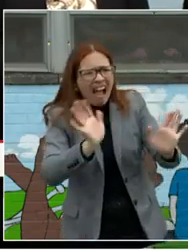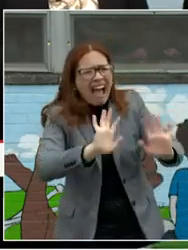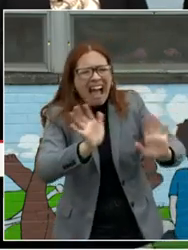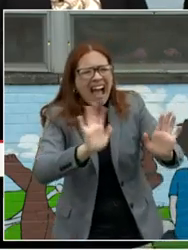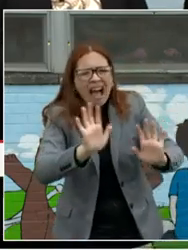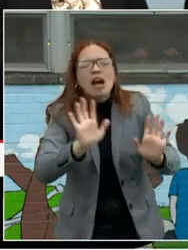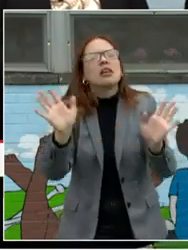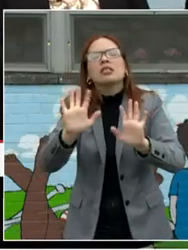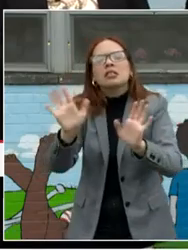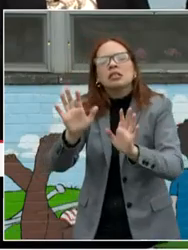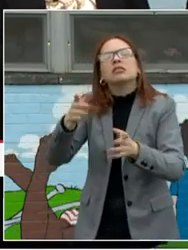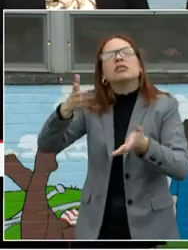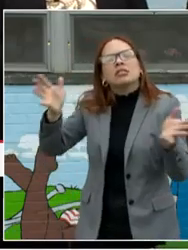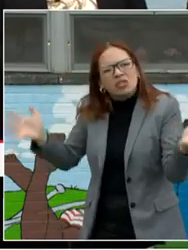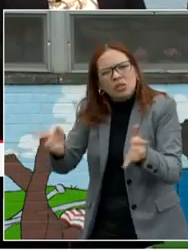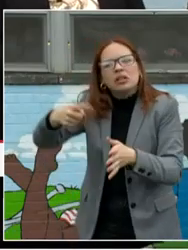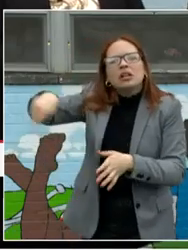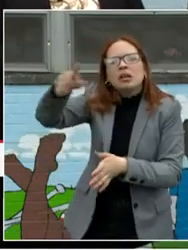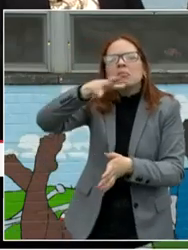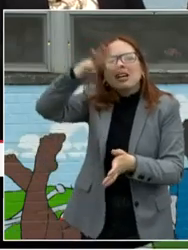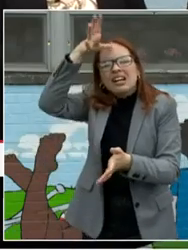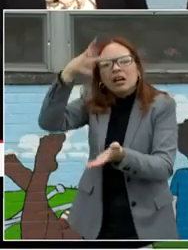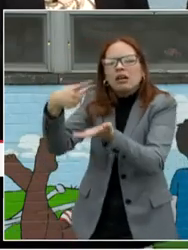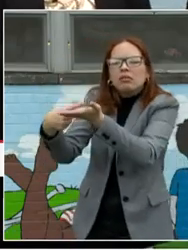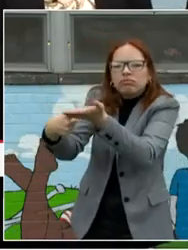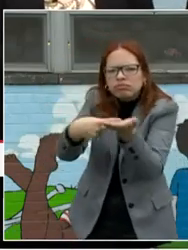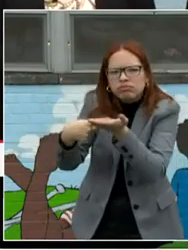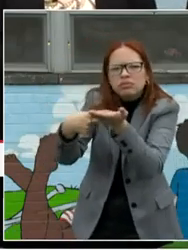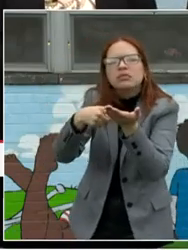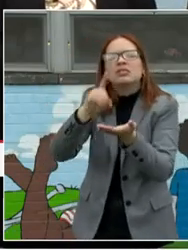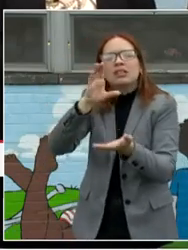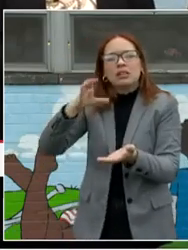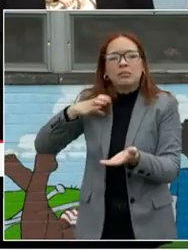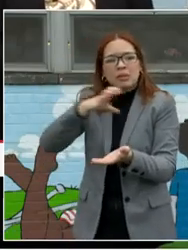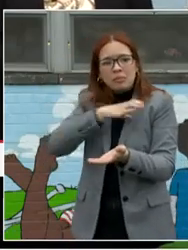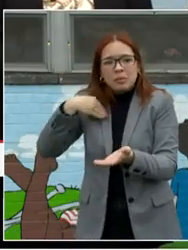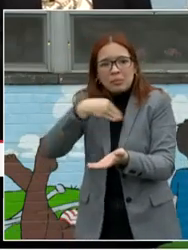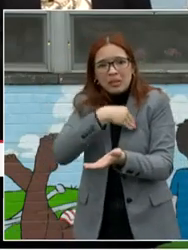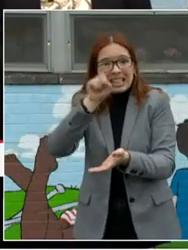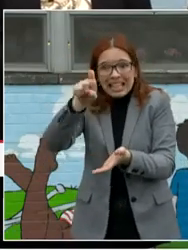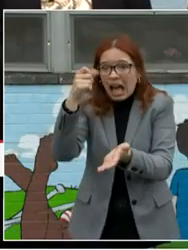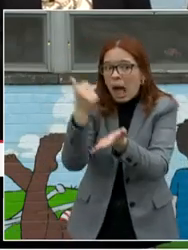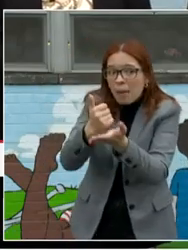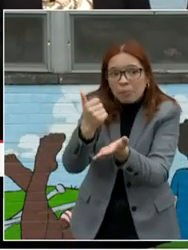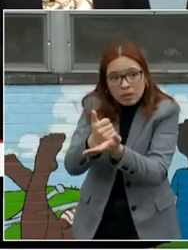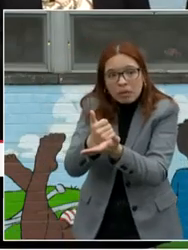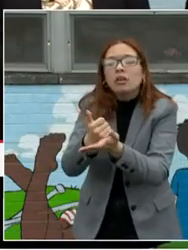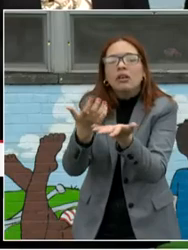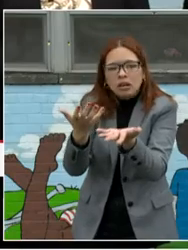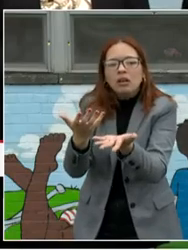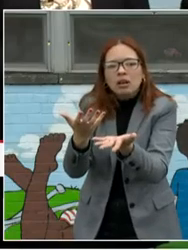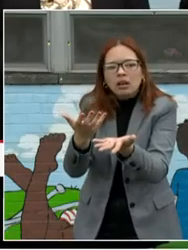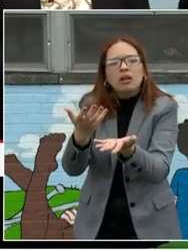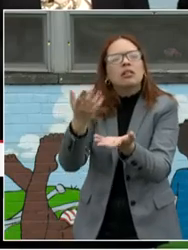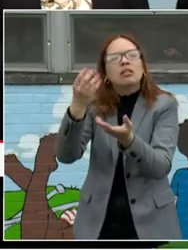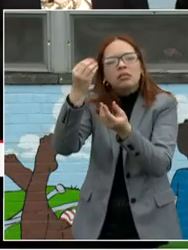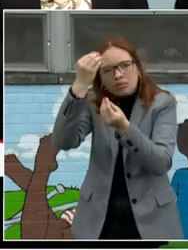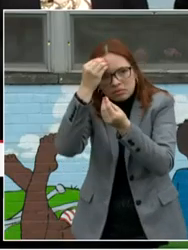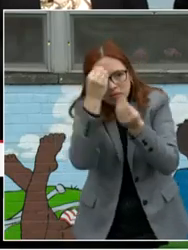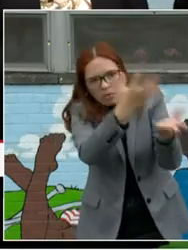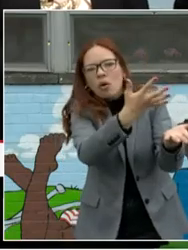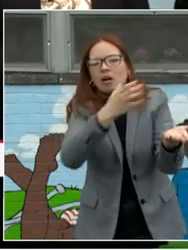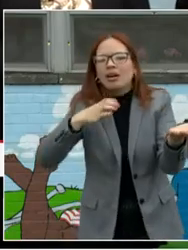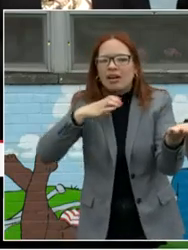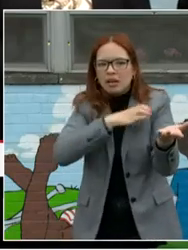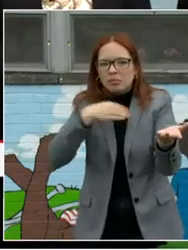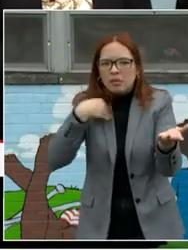Let them know that you need some help too. Yes, we're going to make investments in our most vulnerable families, but we have some